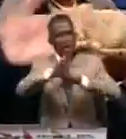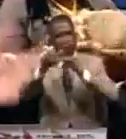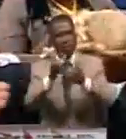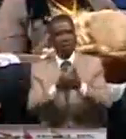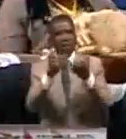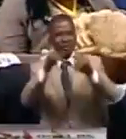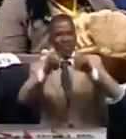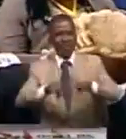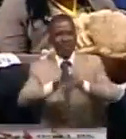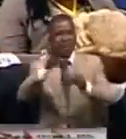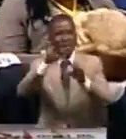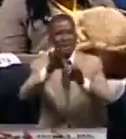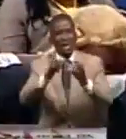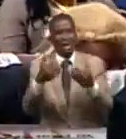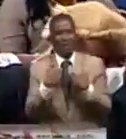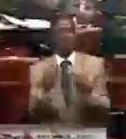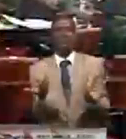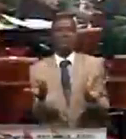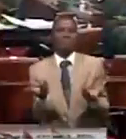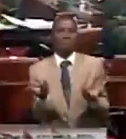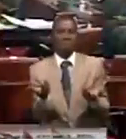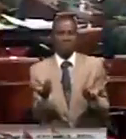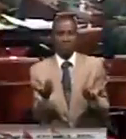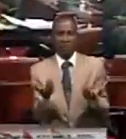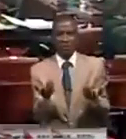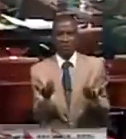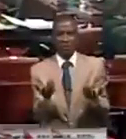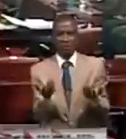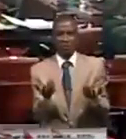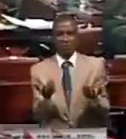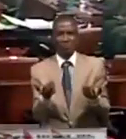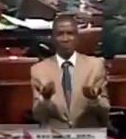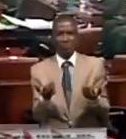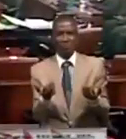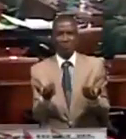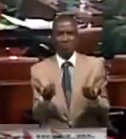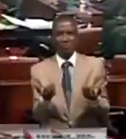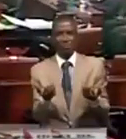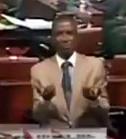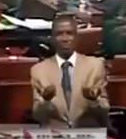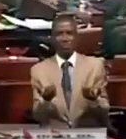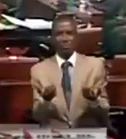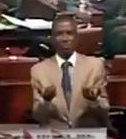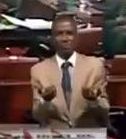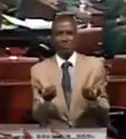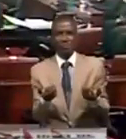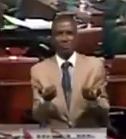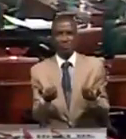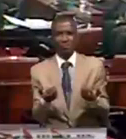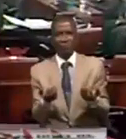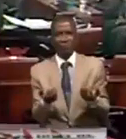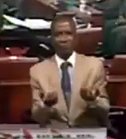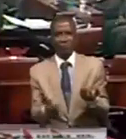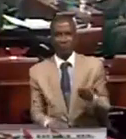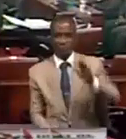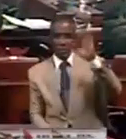election that they had. No, that's a point of correction. The orders for witness statements is made at the